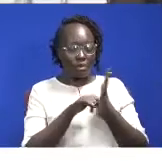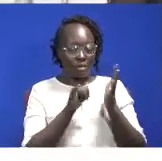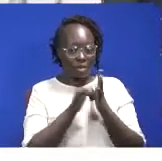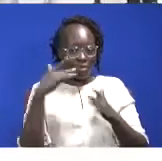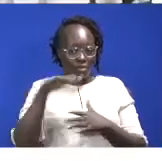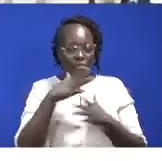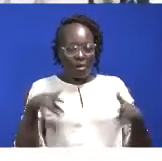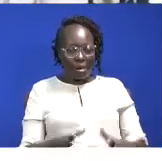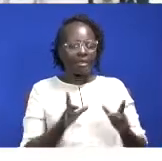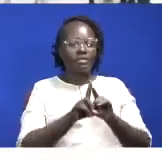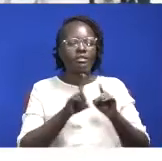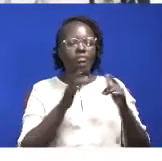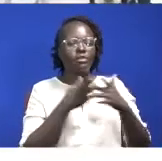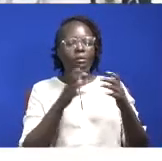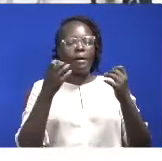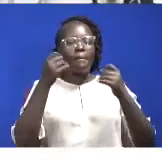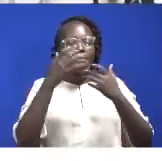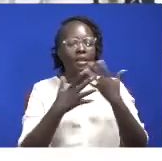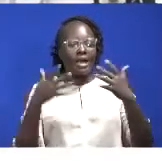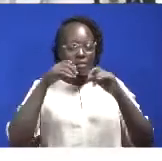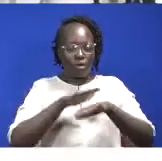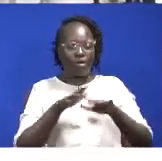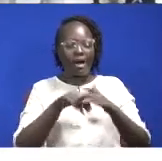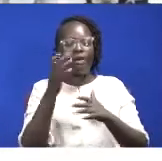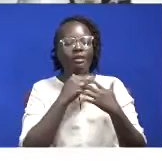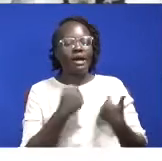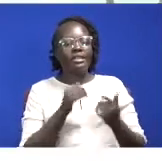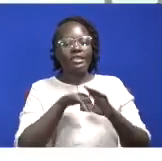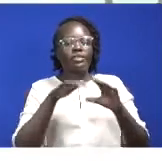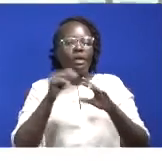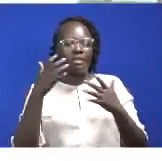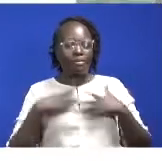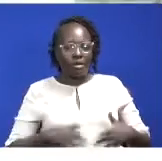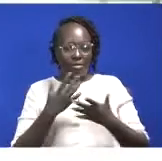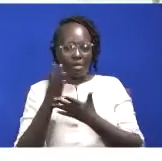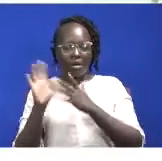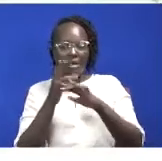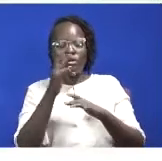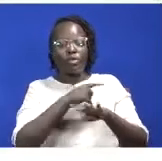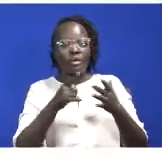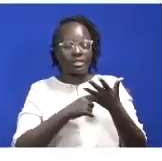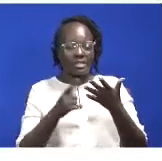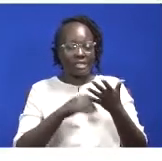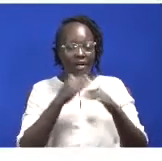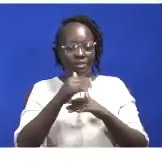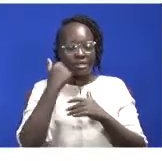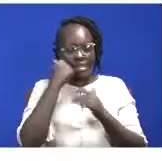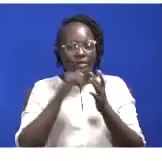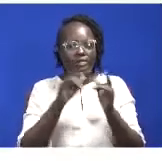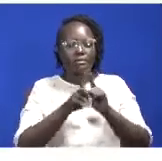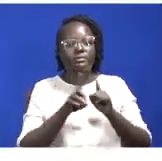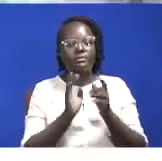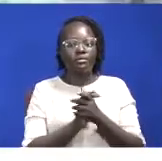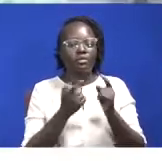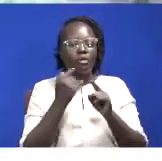at birth, which limits blood flow out of the heart and into the rest of the body. 2 weeks after the diagnosis, doctors from the Mama